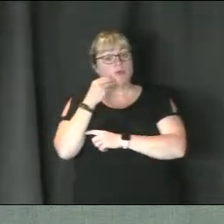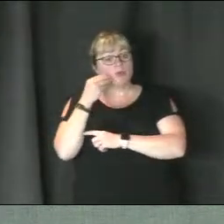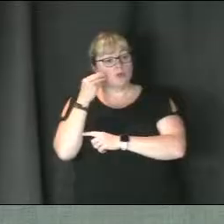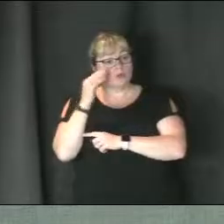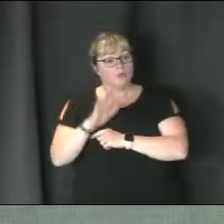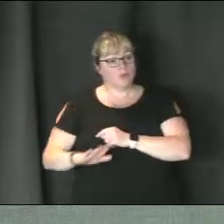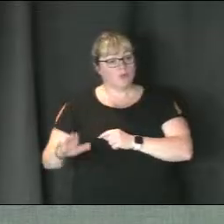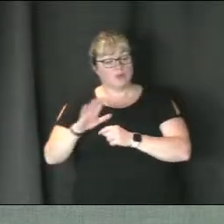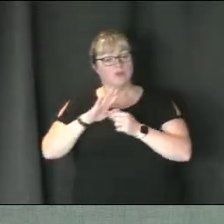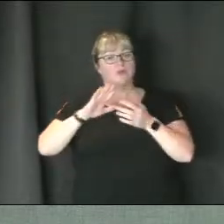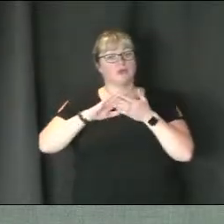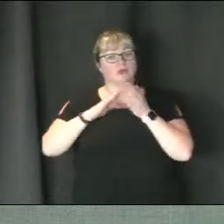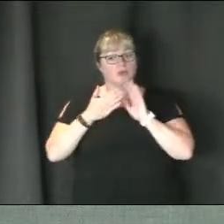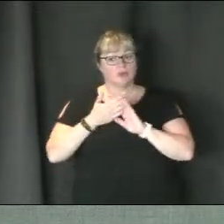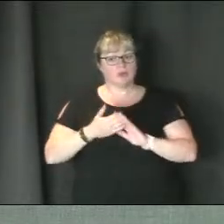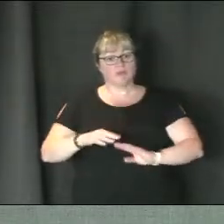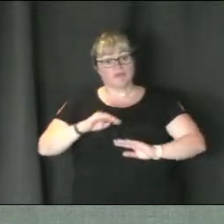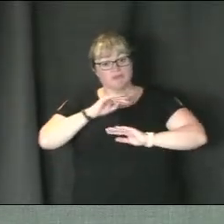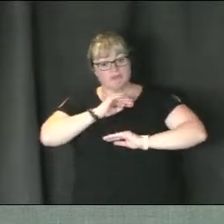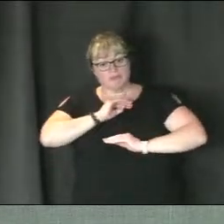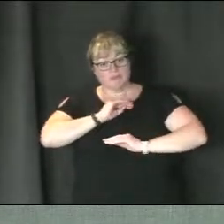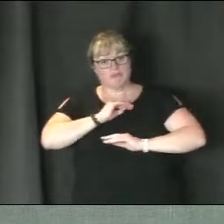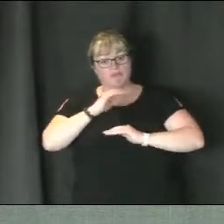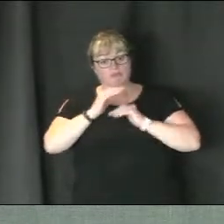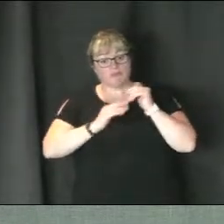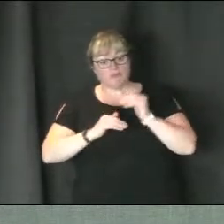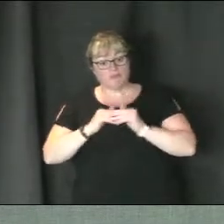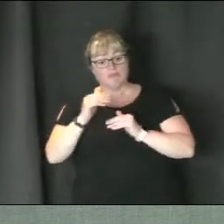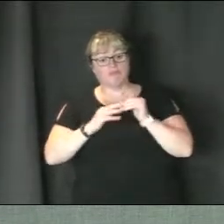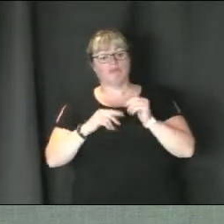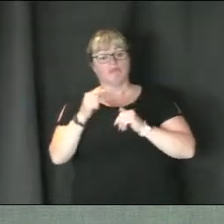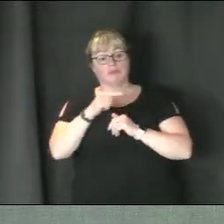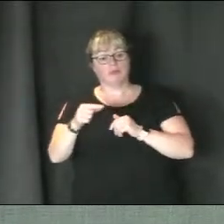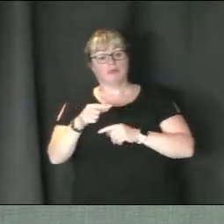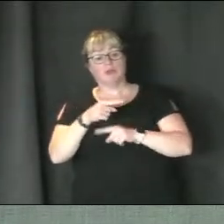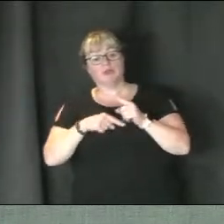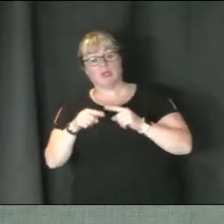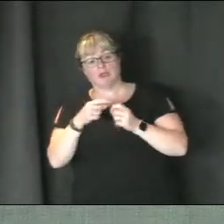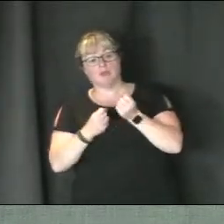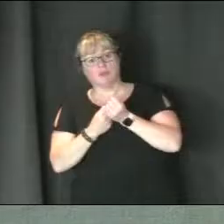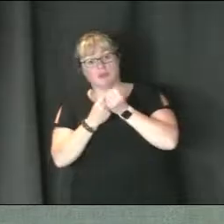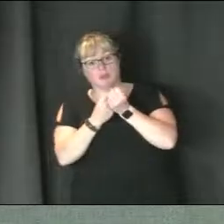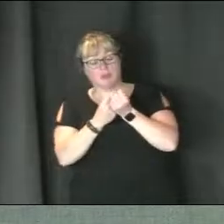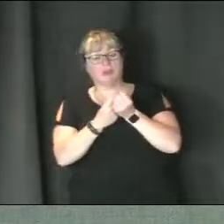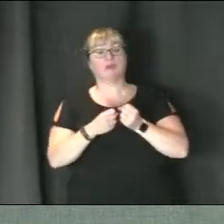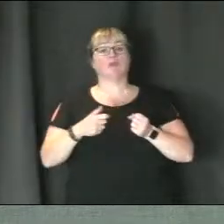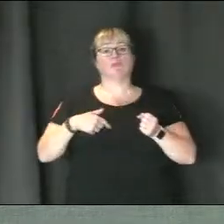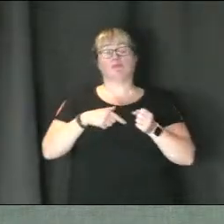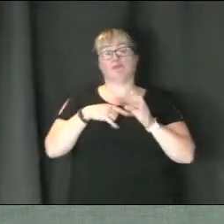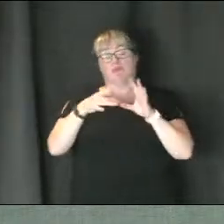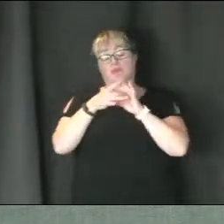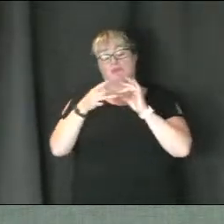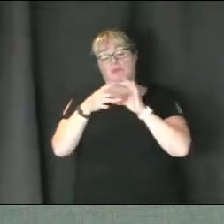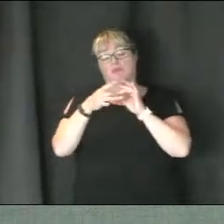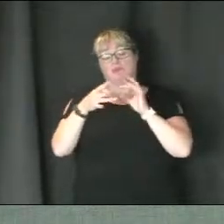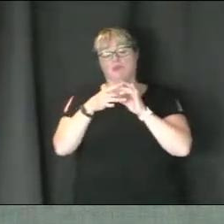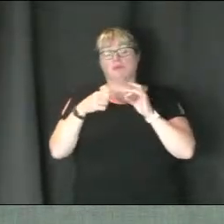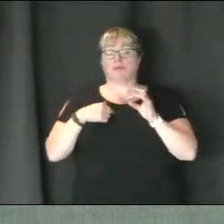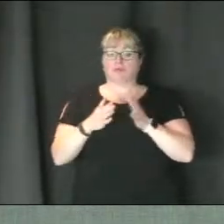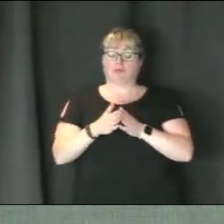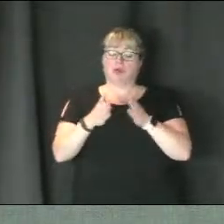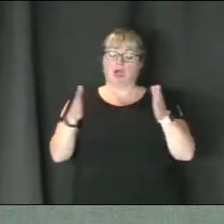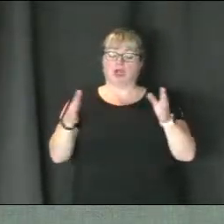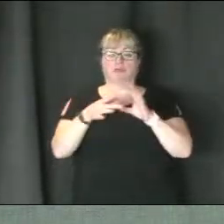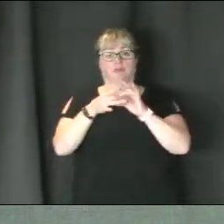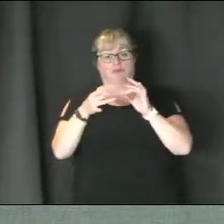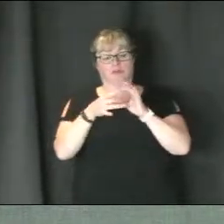built, make sure that they're happy and comfortable and that their government is there for them. But when I talk about that, I always just talk broadly, of course.